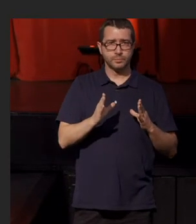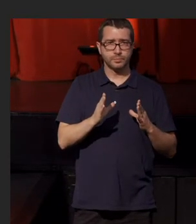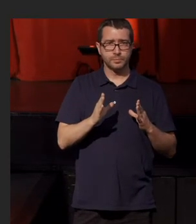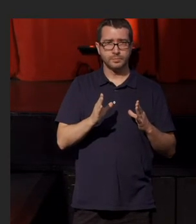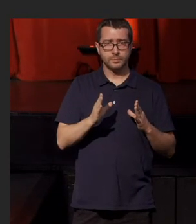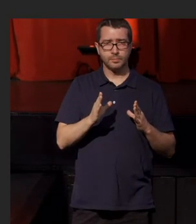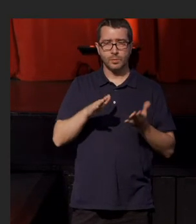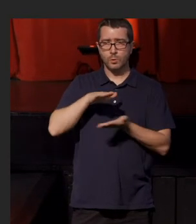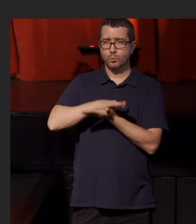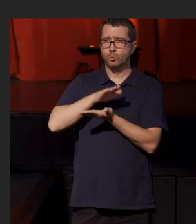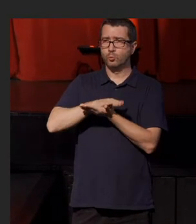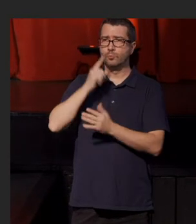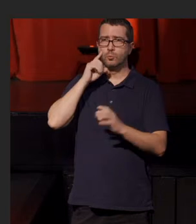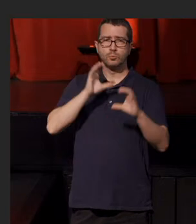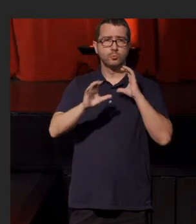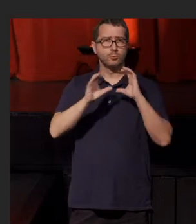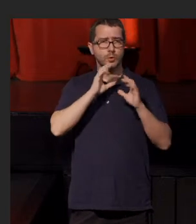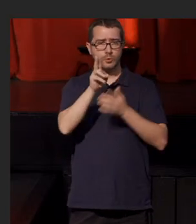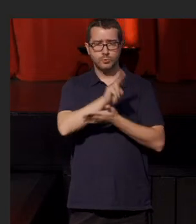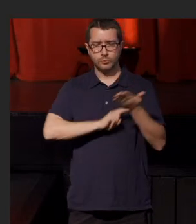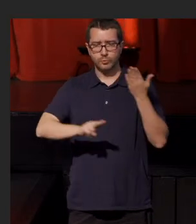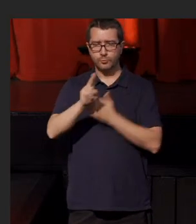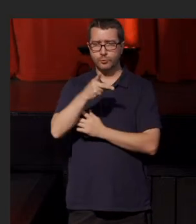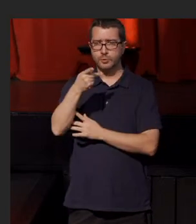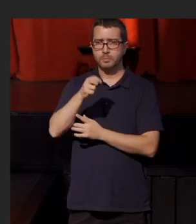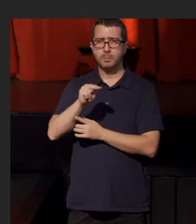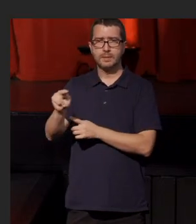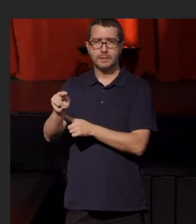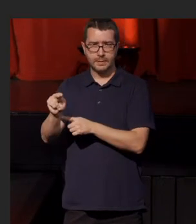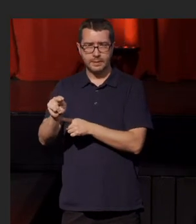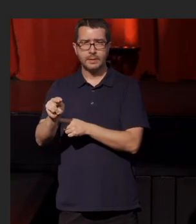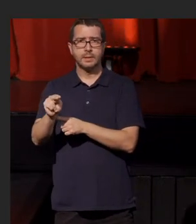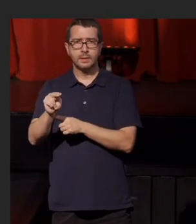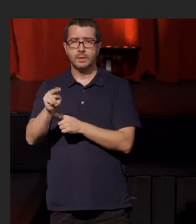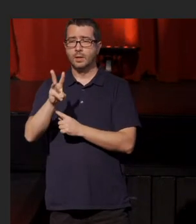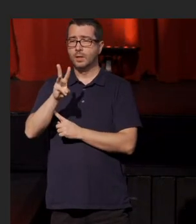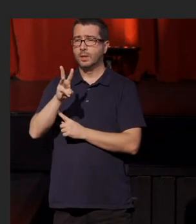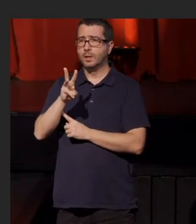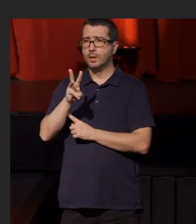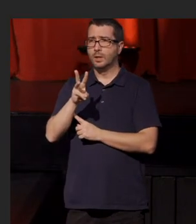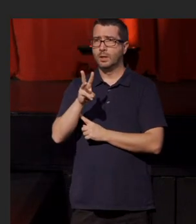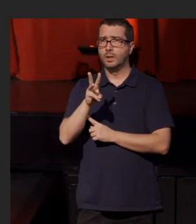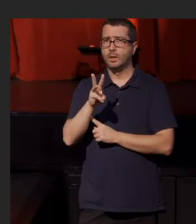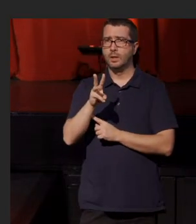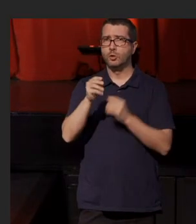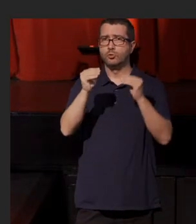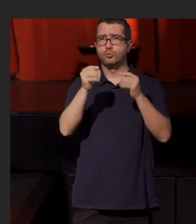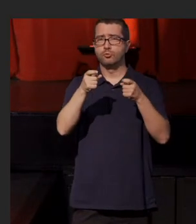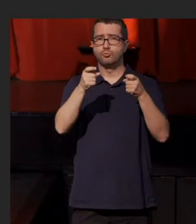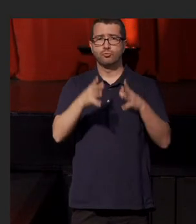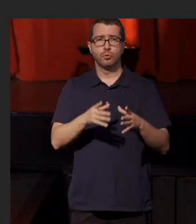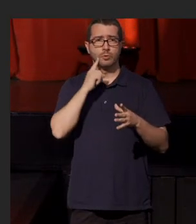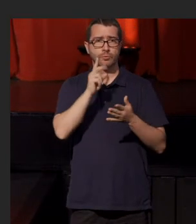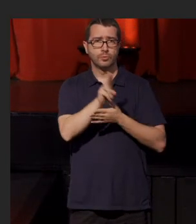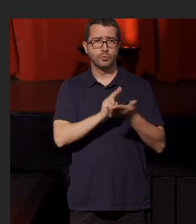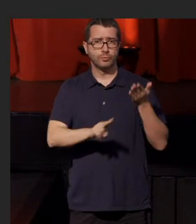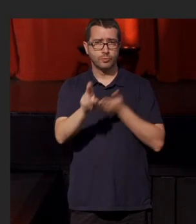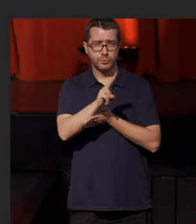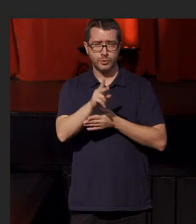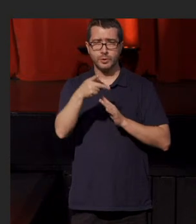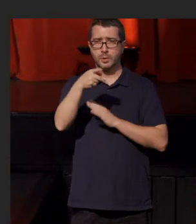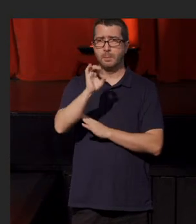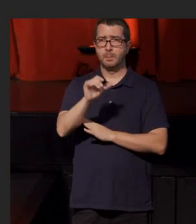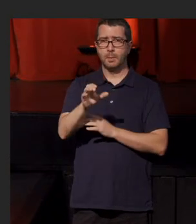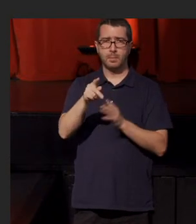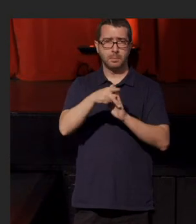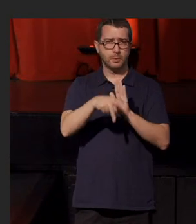School for Communications at the University of Pennsylvania and the Walter and Leonore Annenberg Director of the University's Annenberg Public Policy